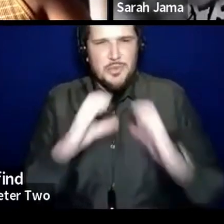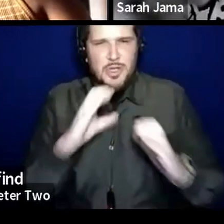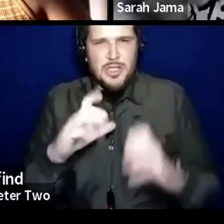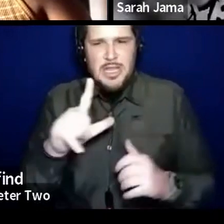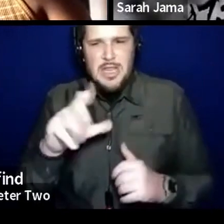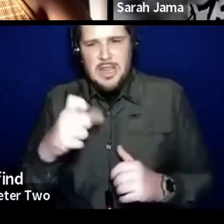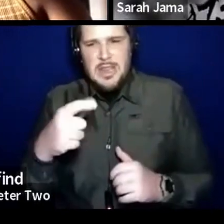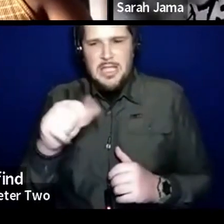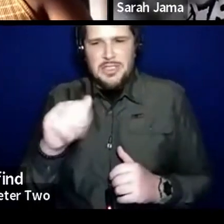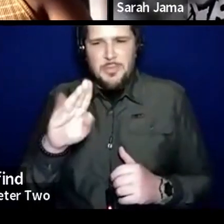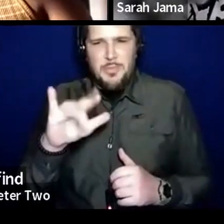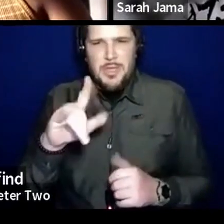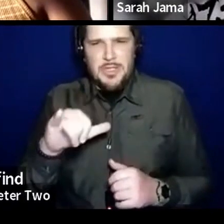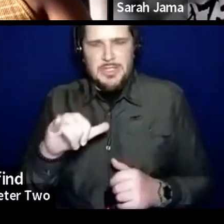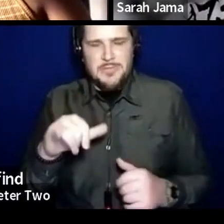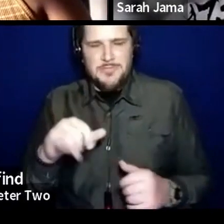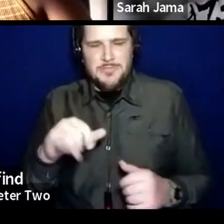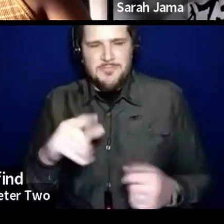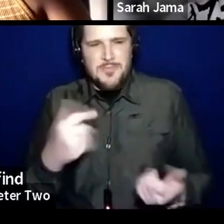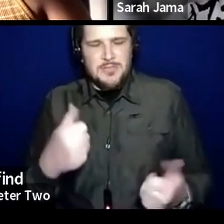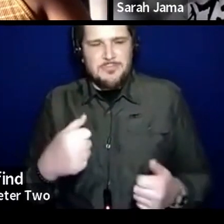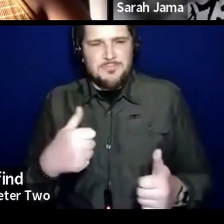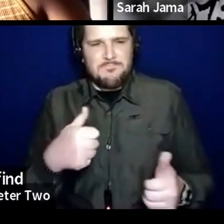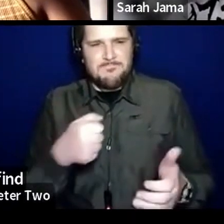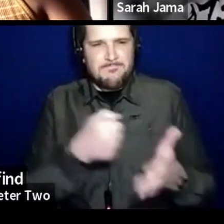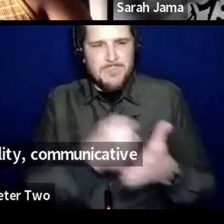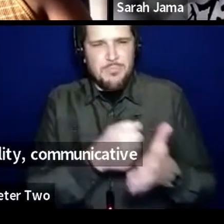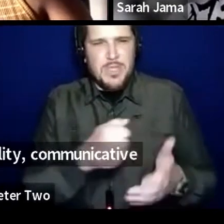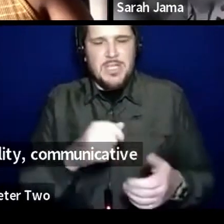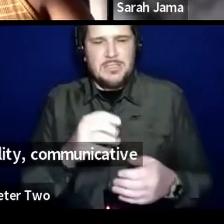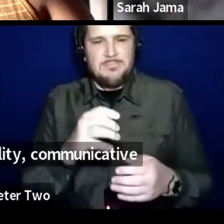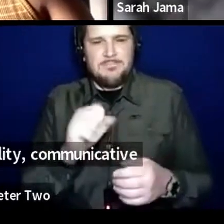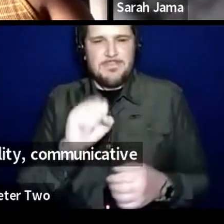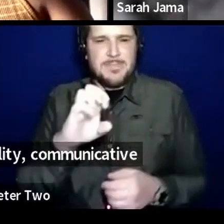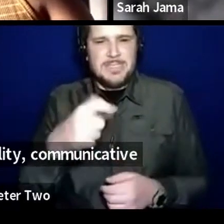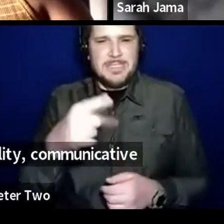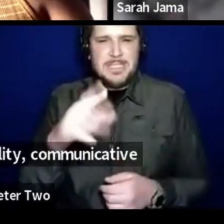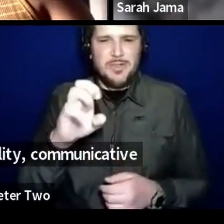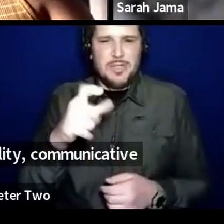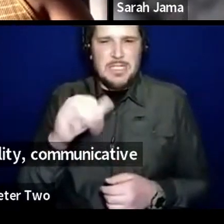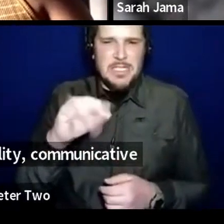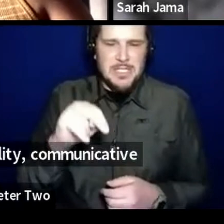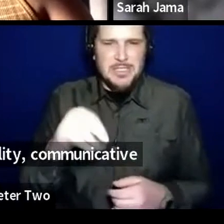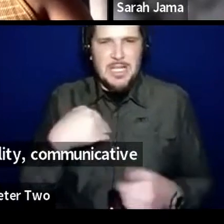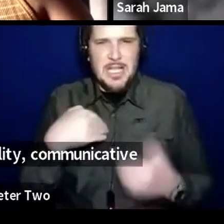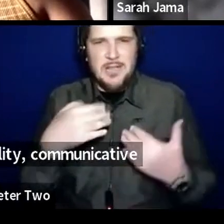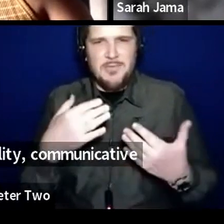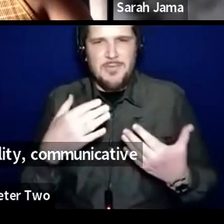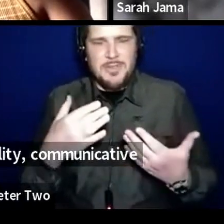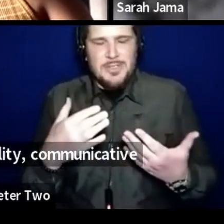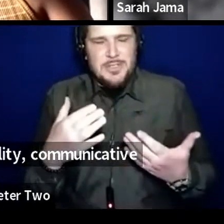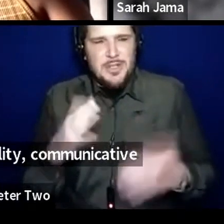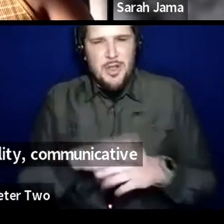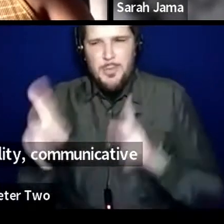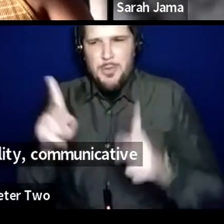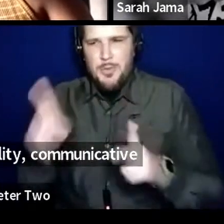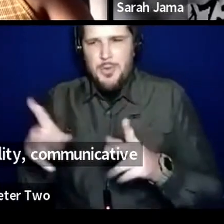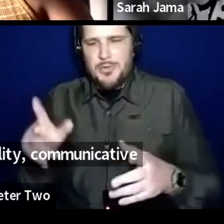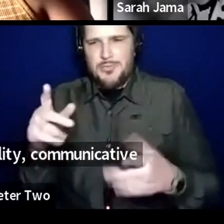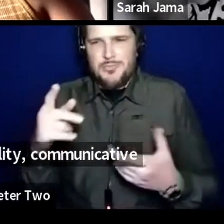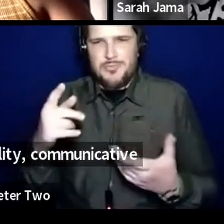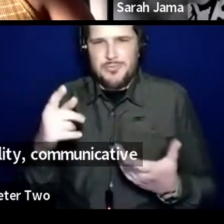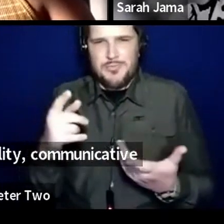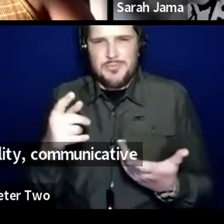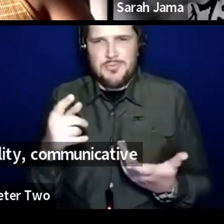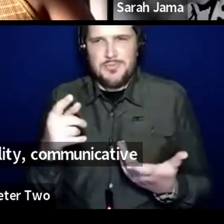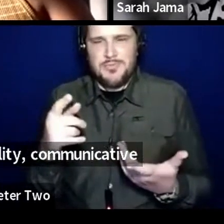the impact in an ongoing way of segregation has had on people, just their body choreography, doesn't even know how to